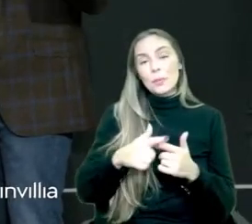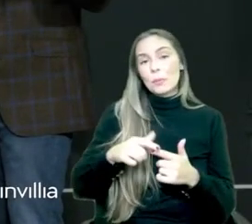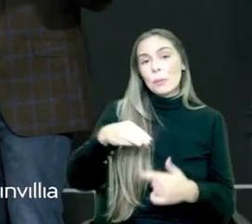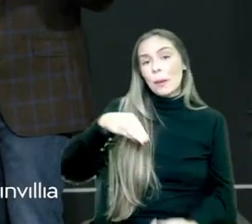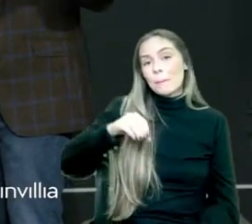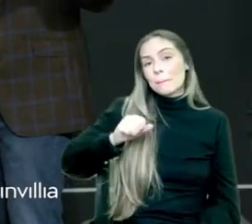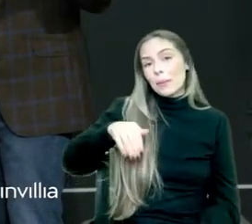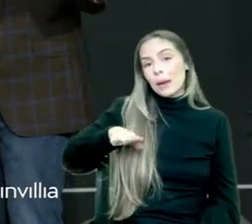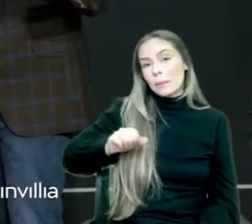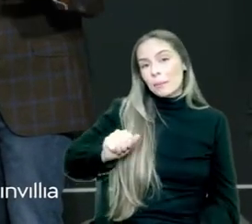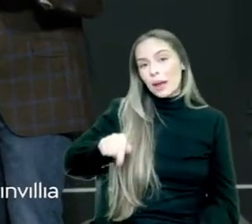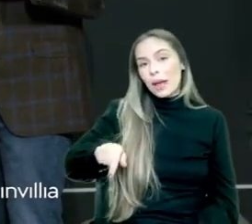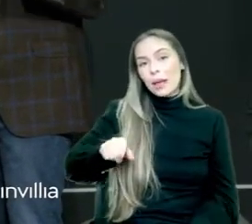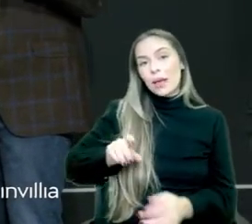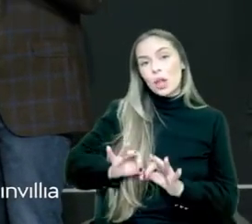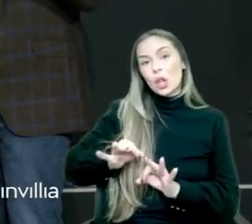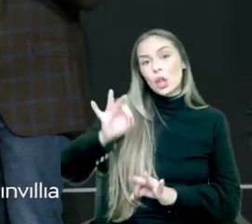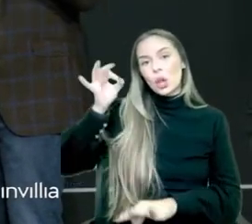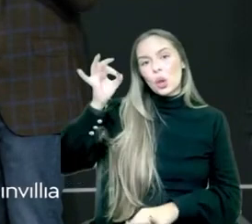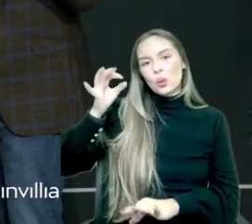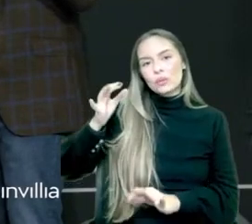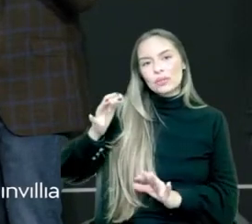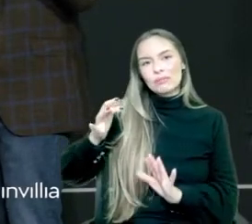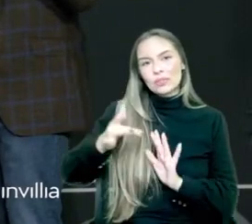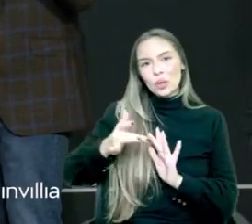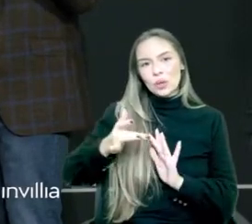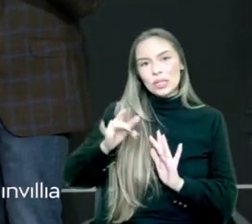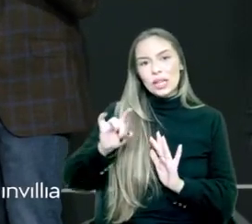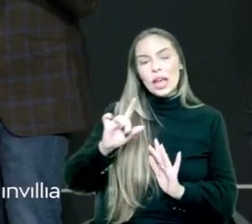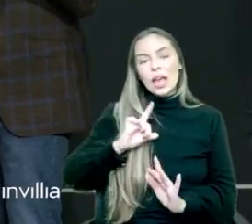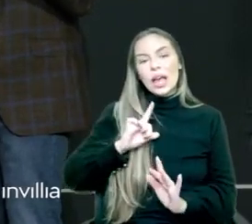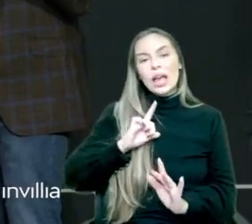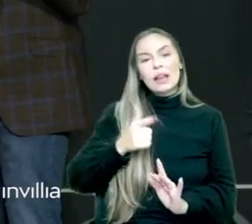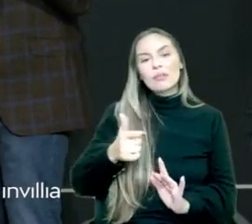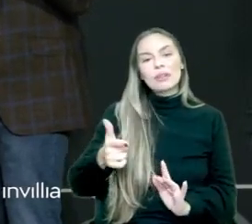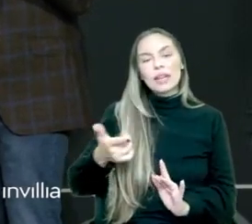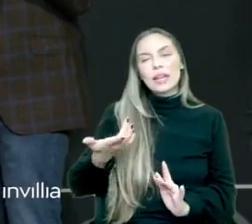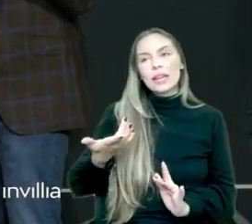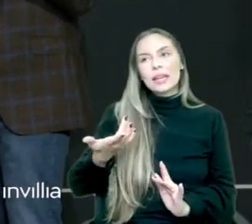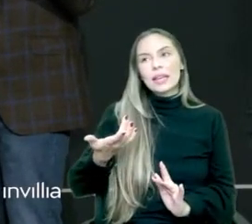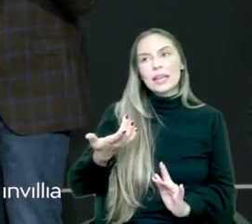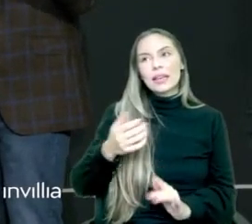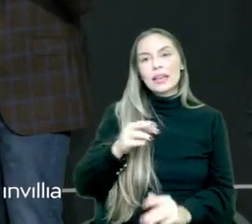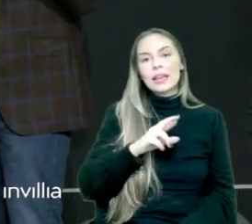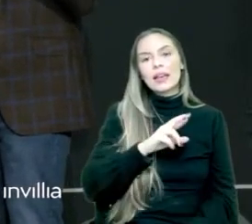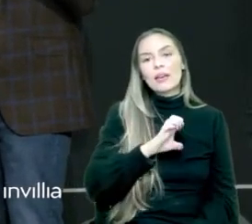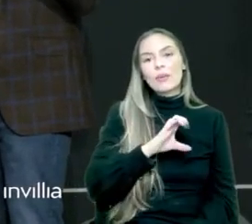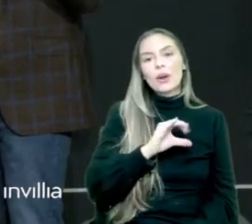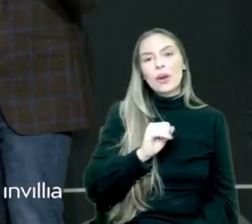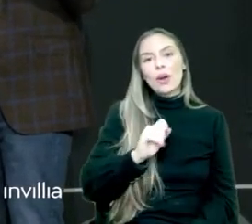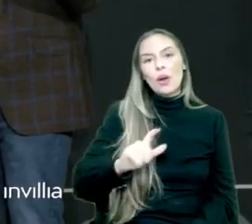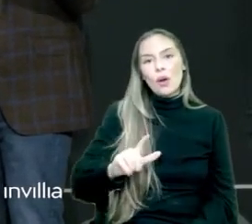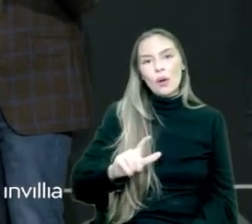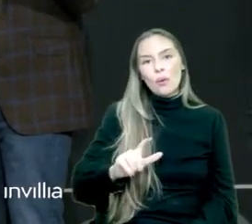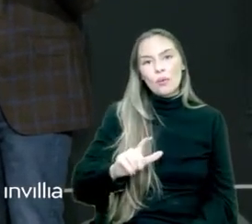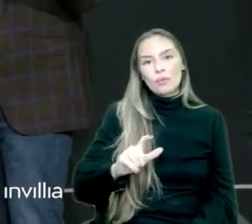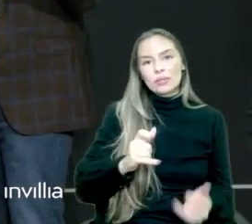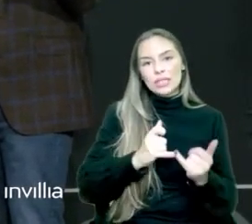longer context, it doesn't have that recall ability. And so with that mixture,